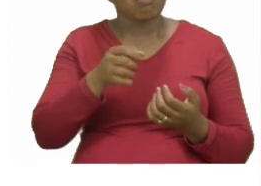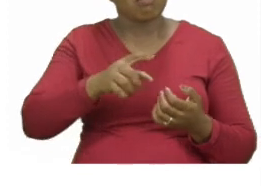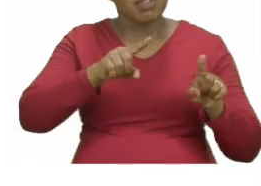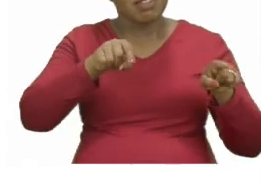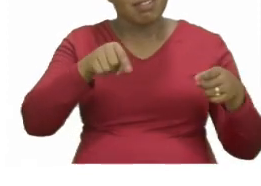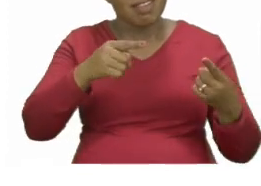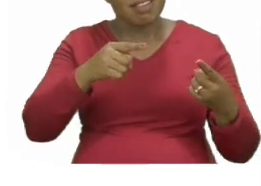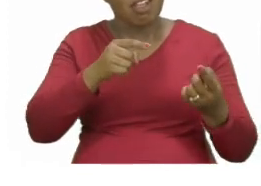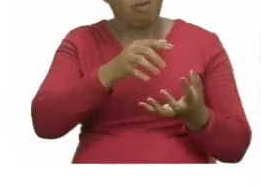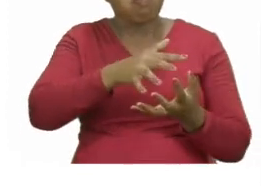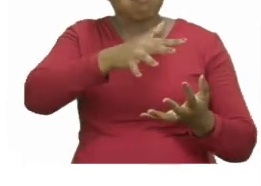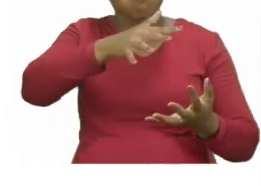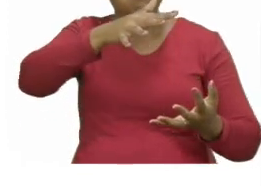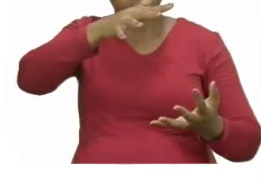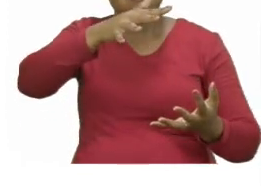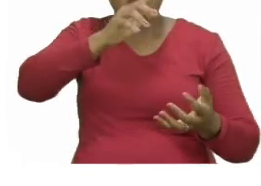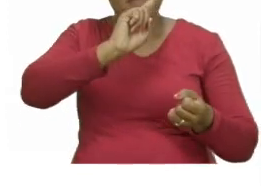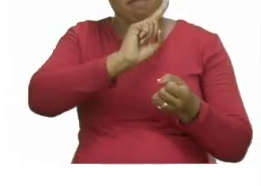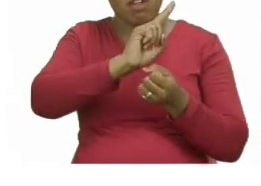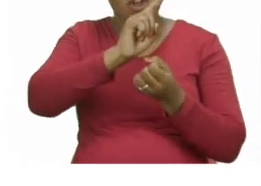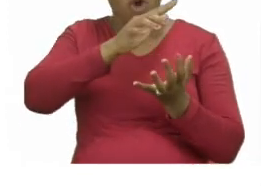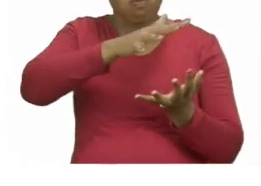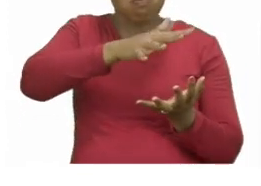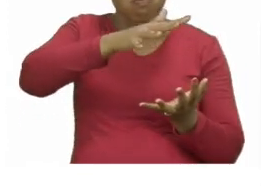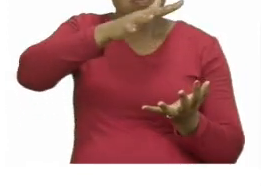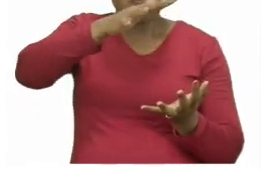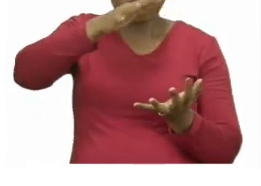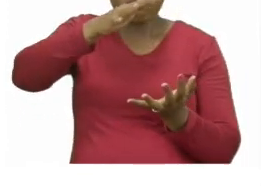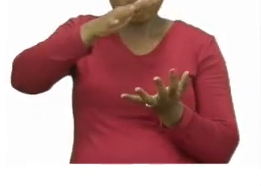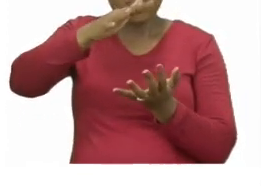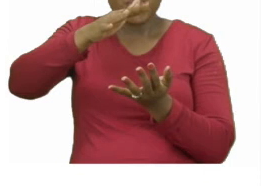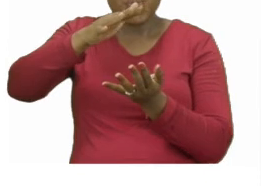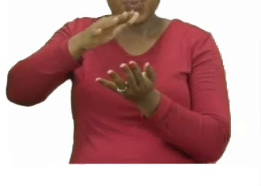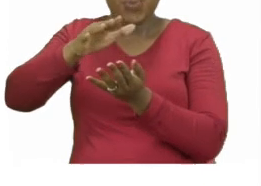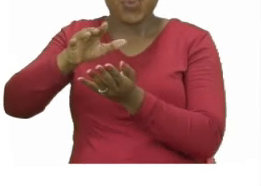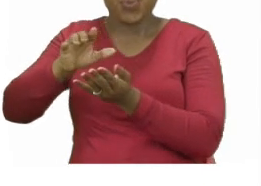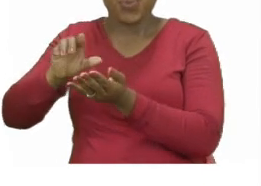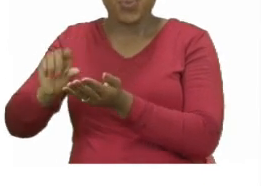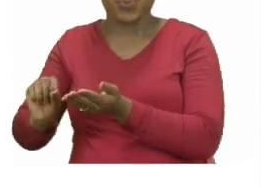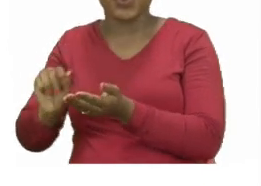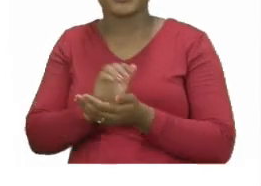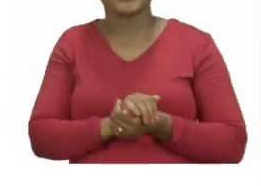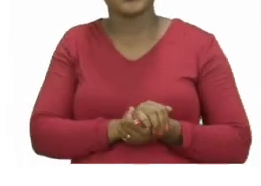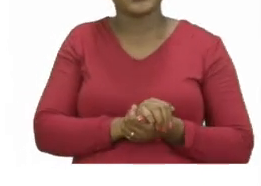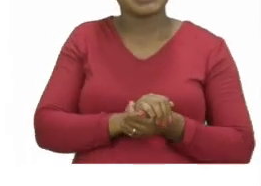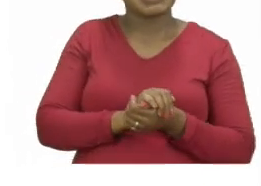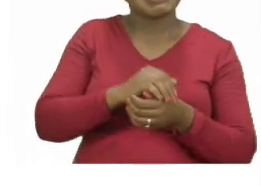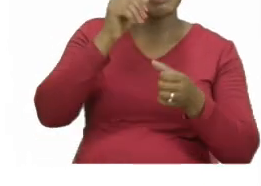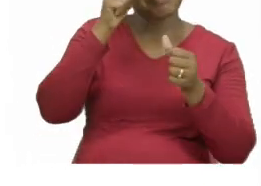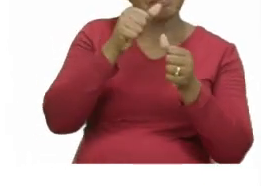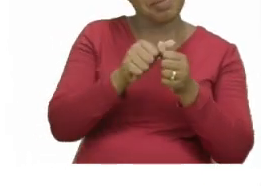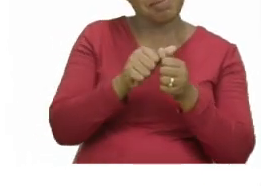the least capacity. And we said earlier, liters are more than